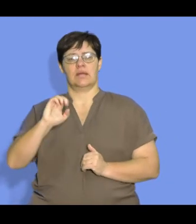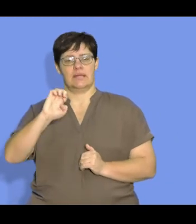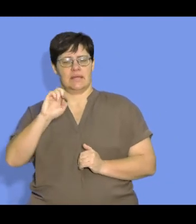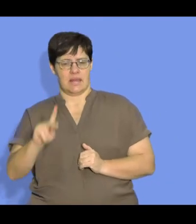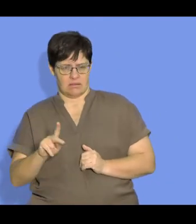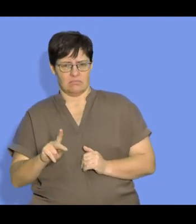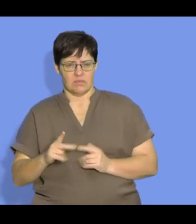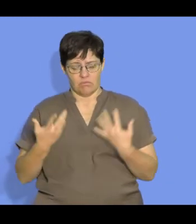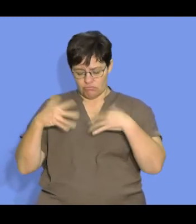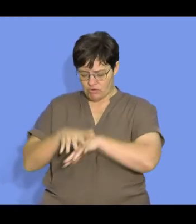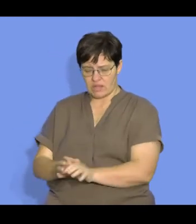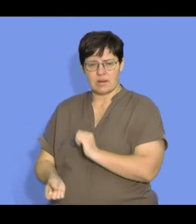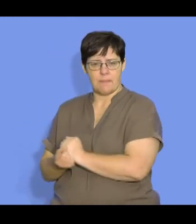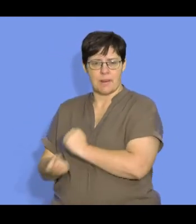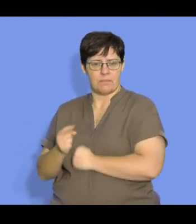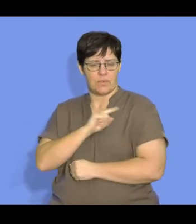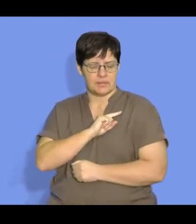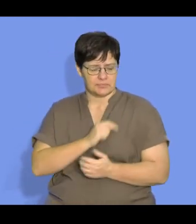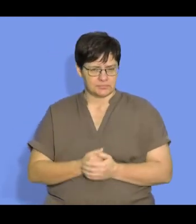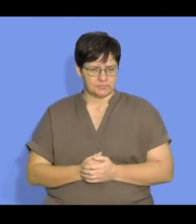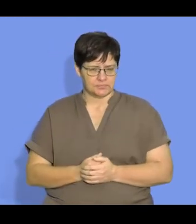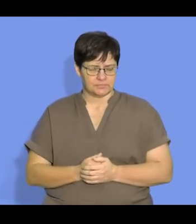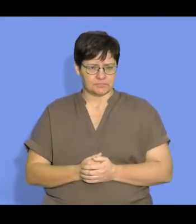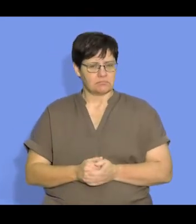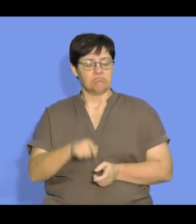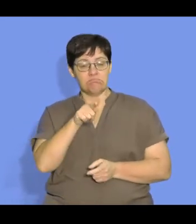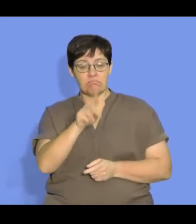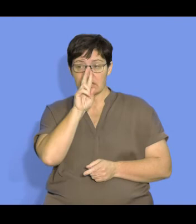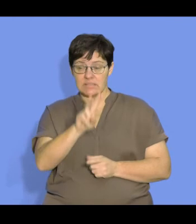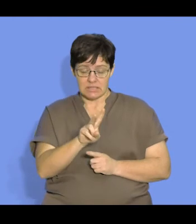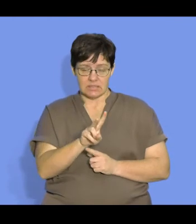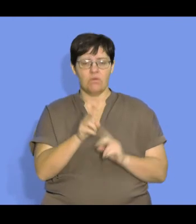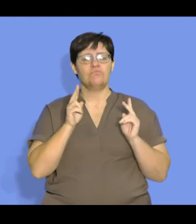of reaction? Now, when we first go look at the normal